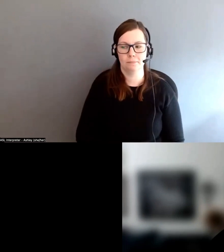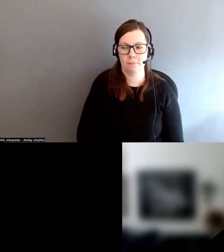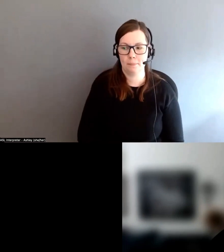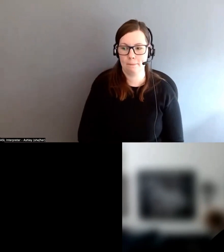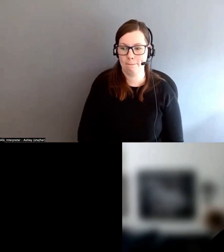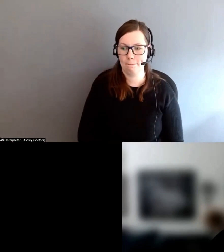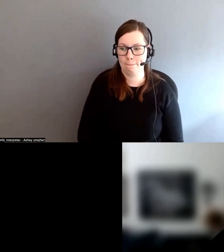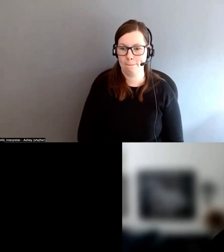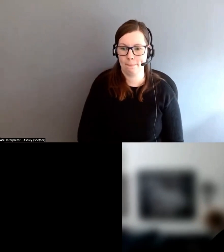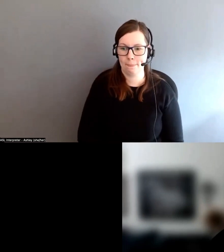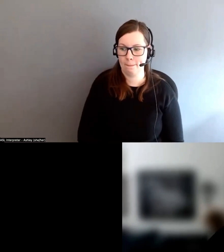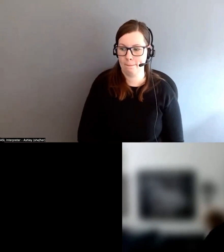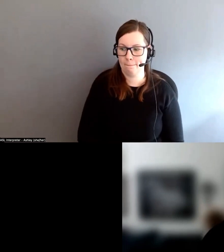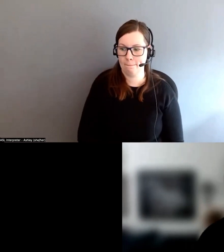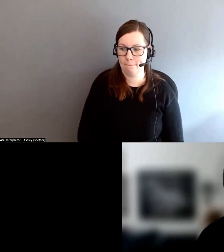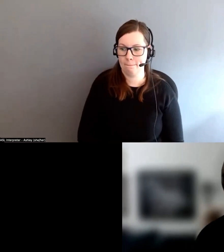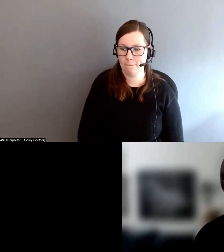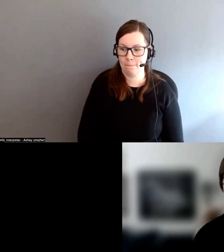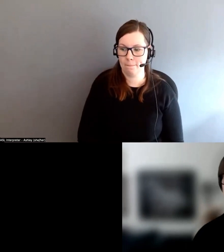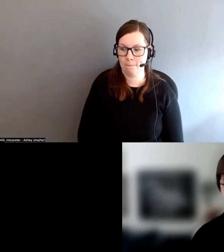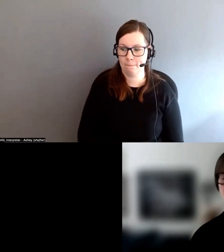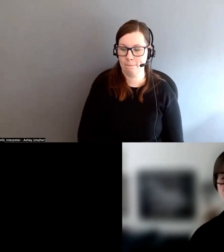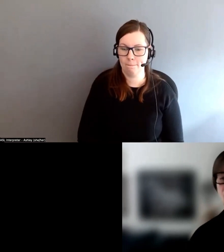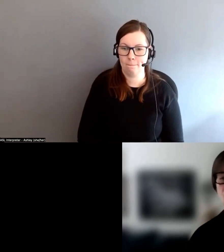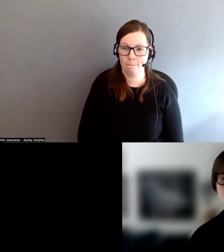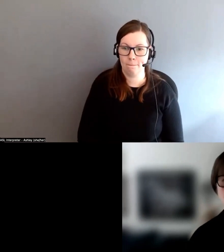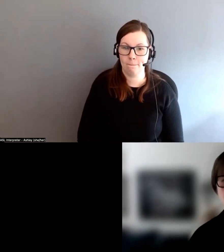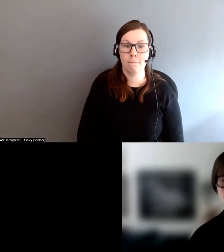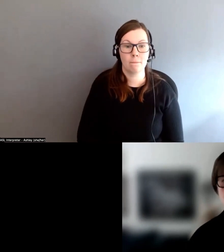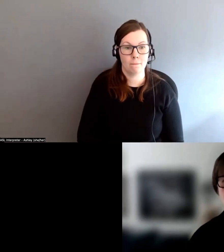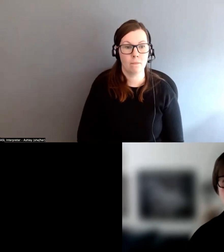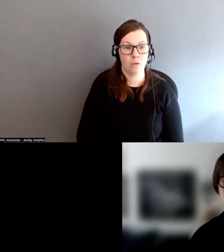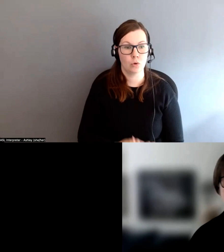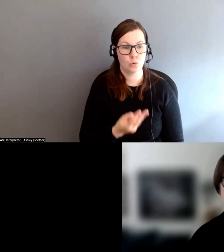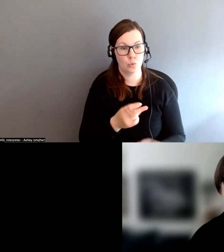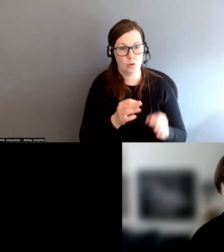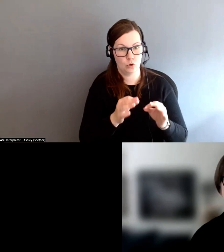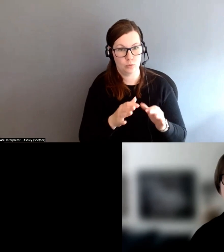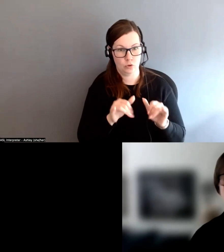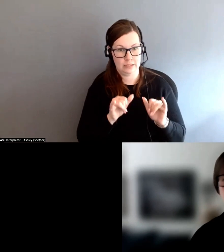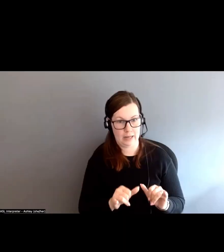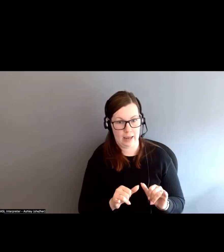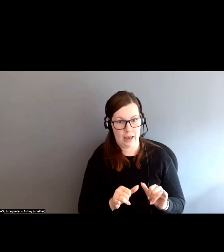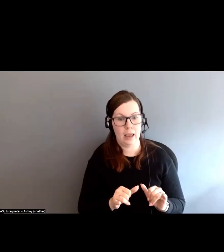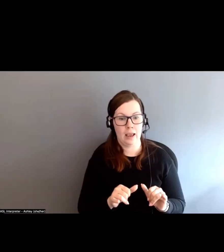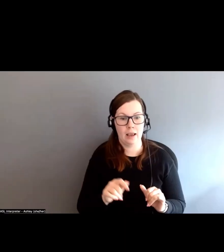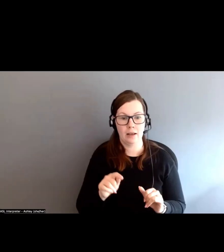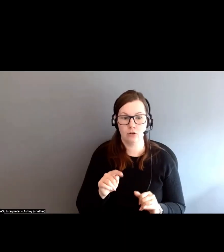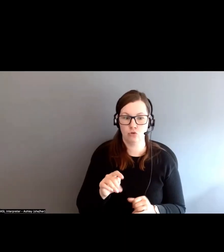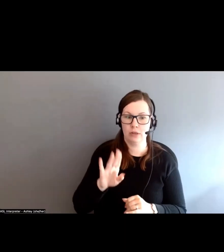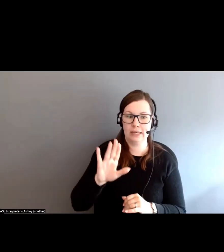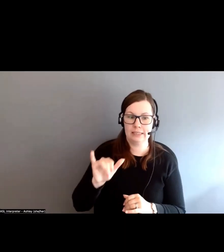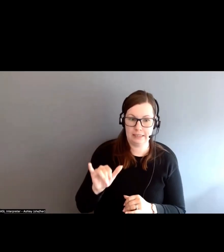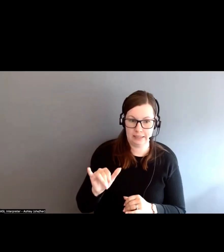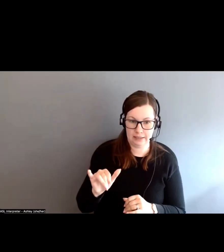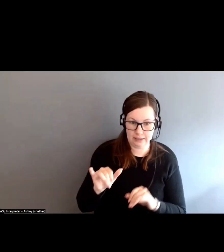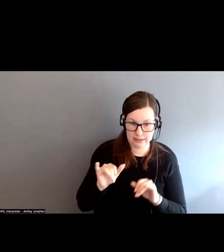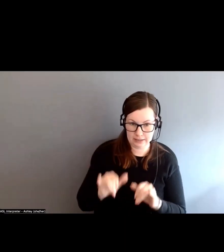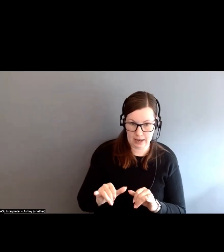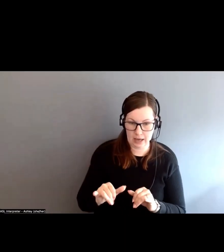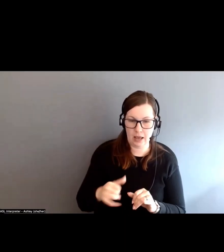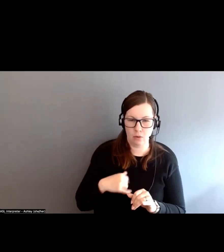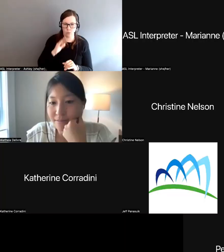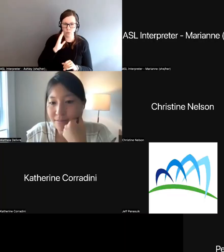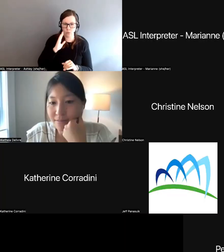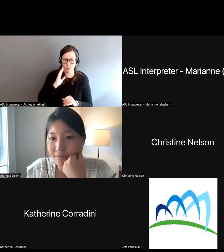Okay, the ASL interpreters are here. Tracy, you're here. I'll remove your spotlight if that's easier. Yeah, that's fine. Perfect. I can